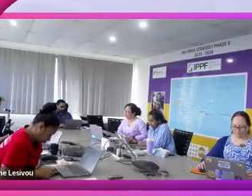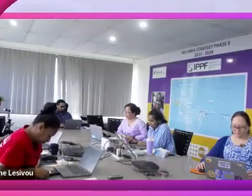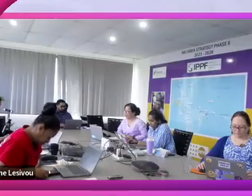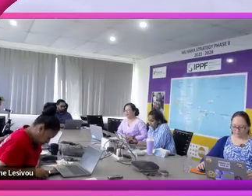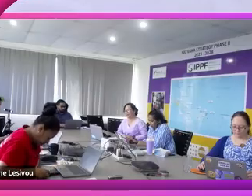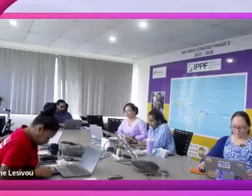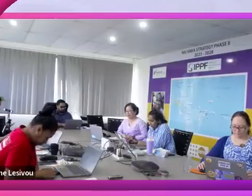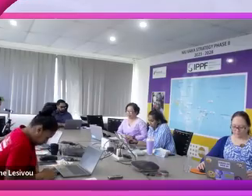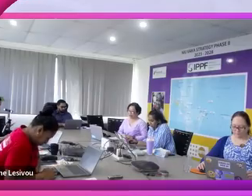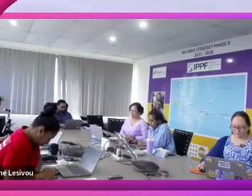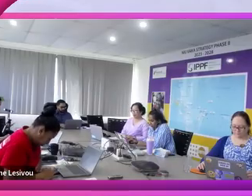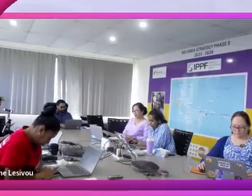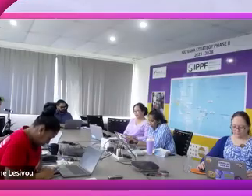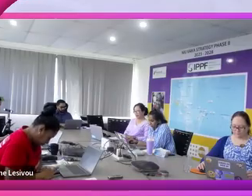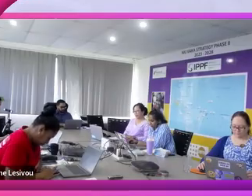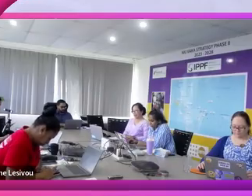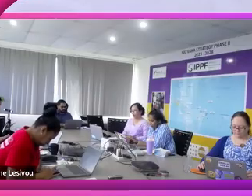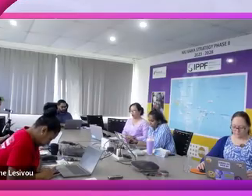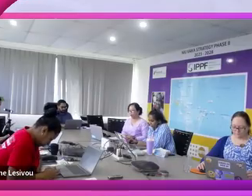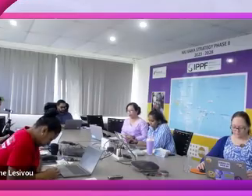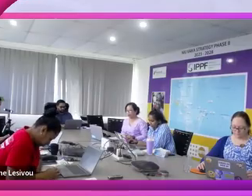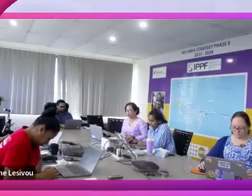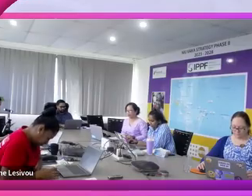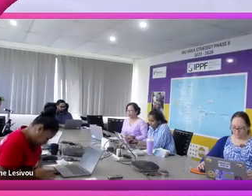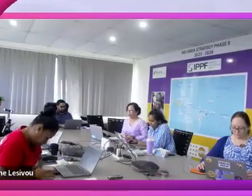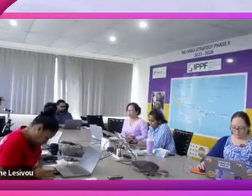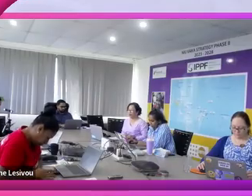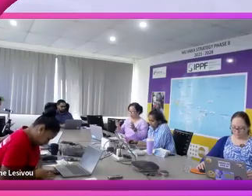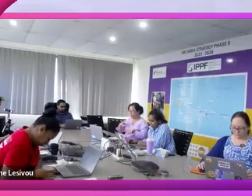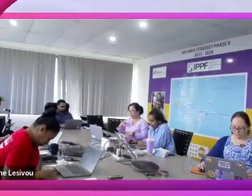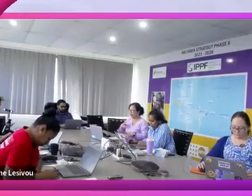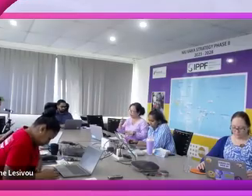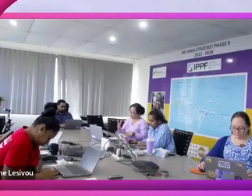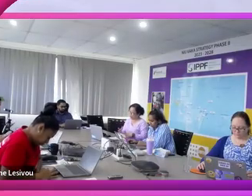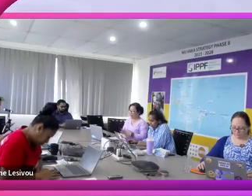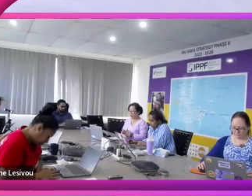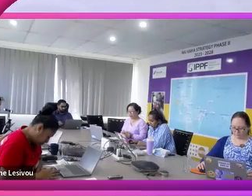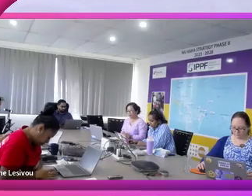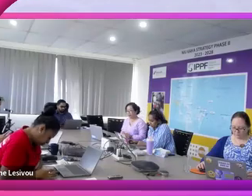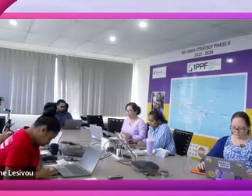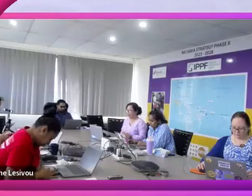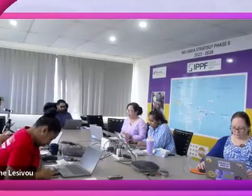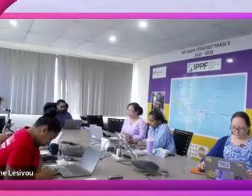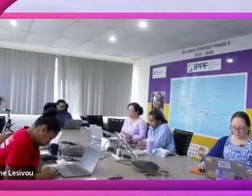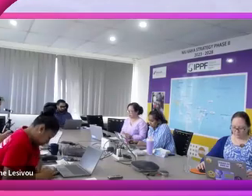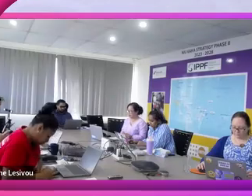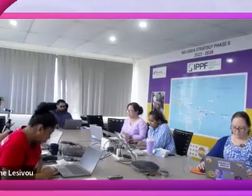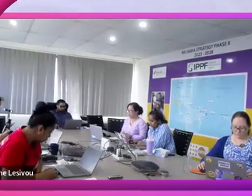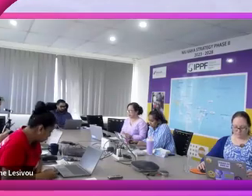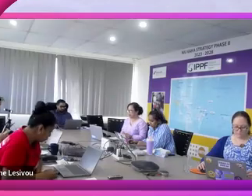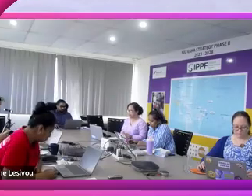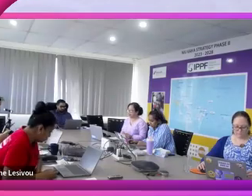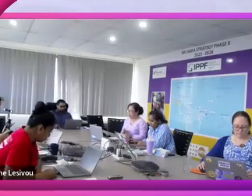sperm donations. We don't have that as well, the services, or embryo transfer or donor transfer. We don't have that services.